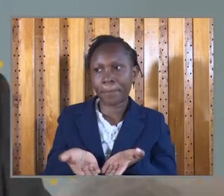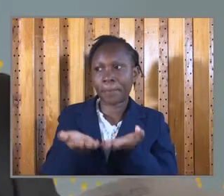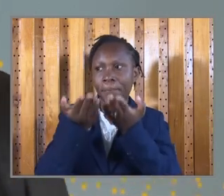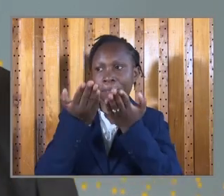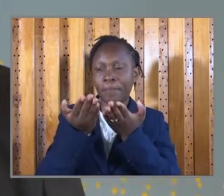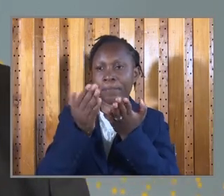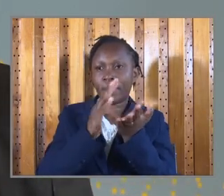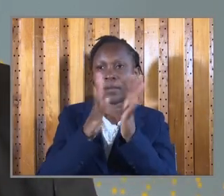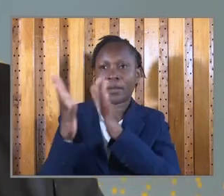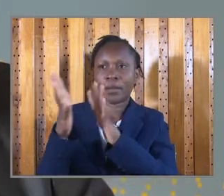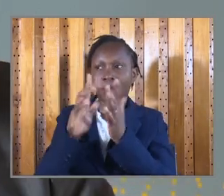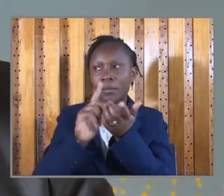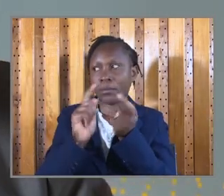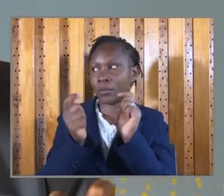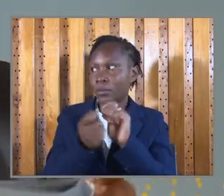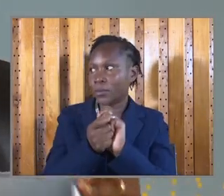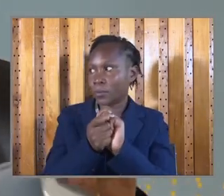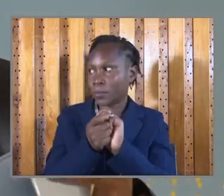adaptation.